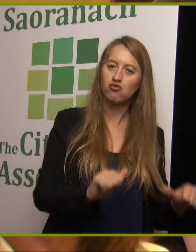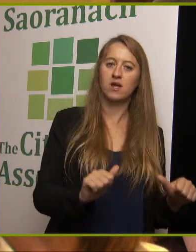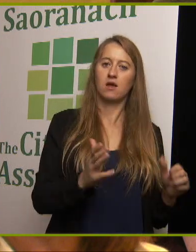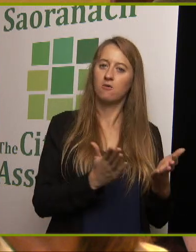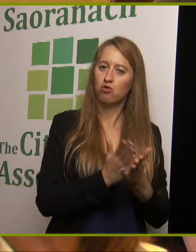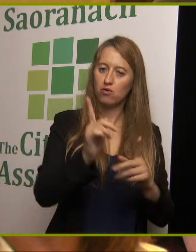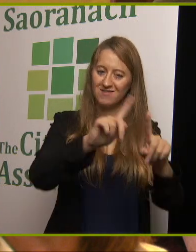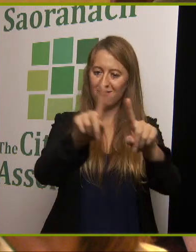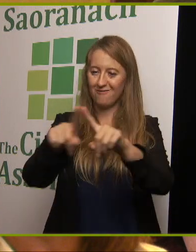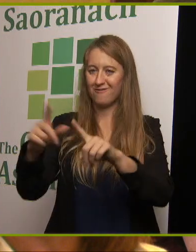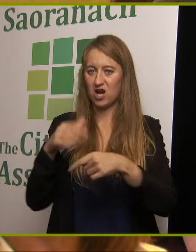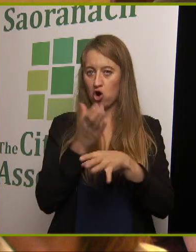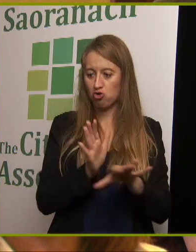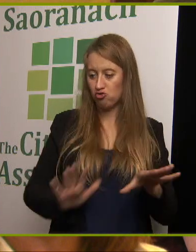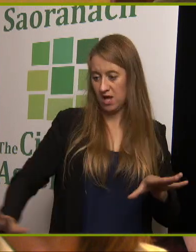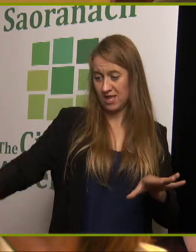Okay.